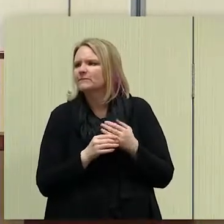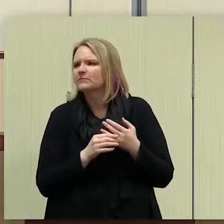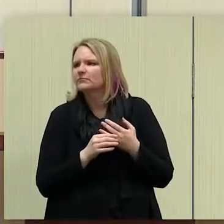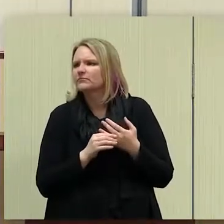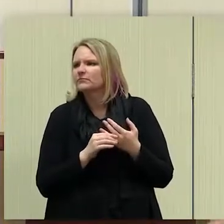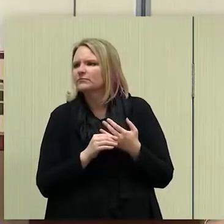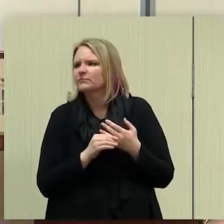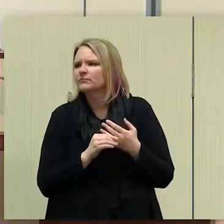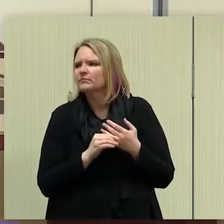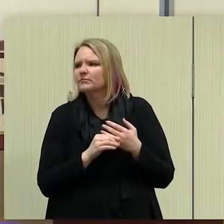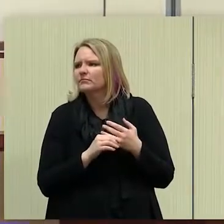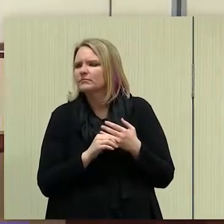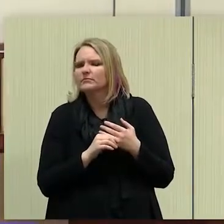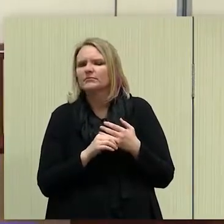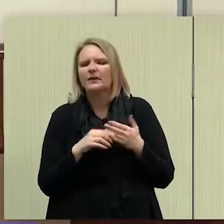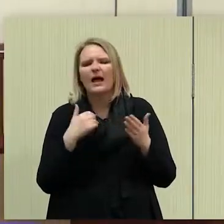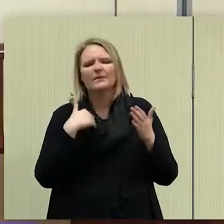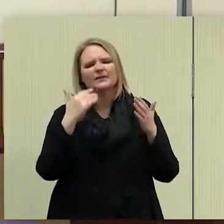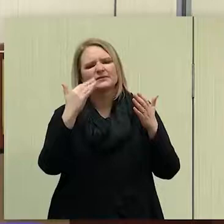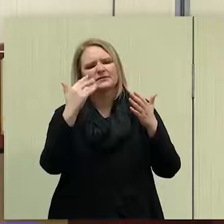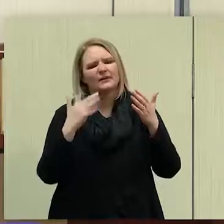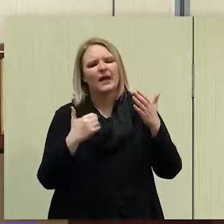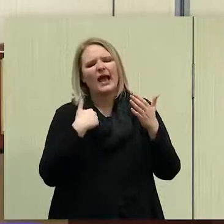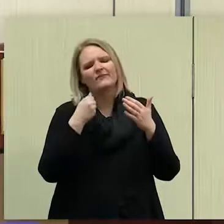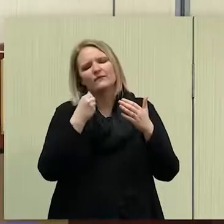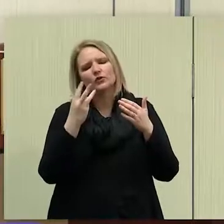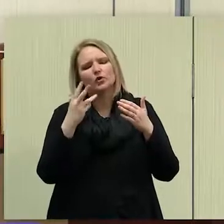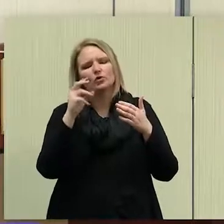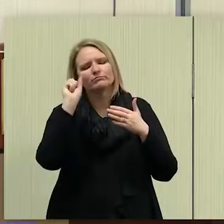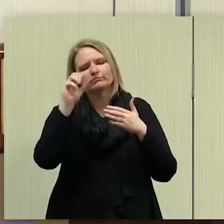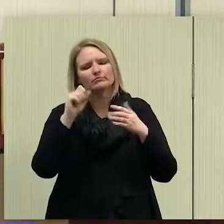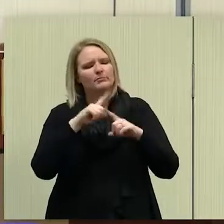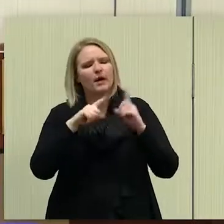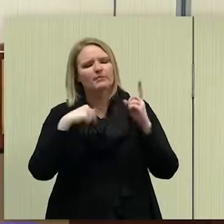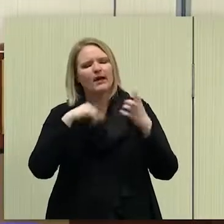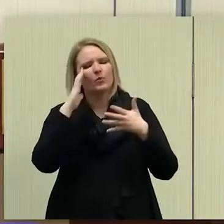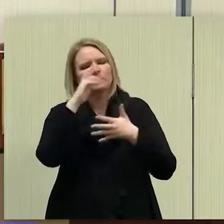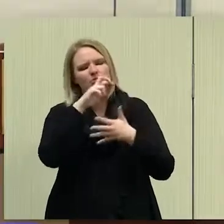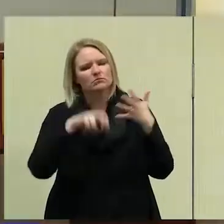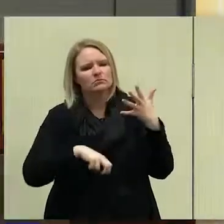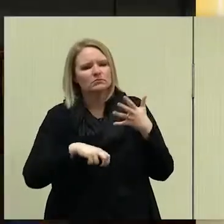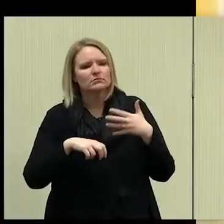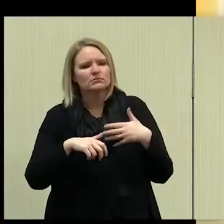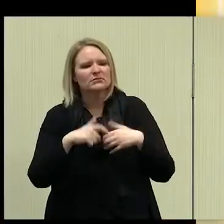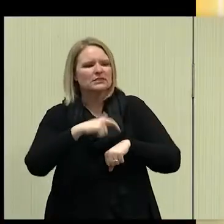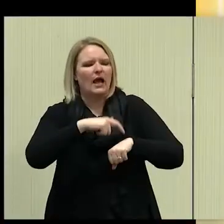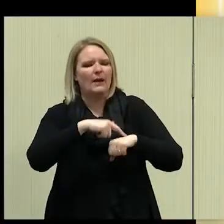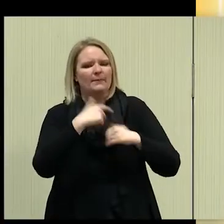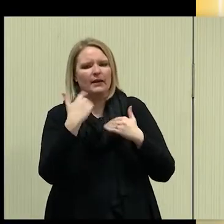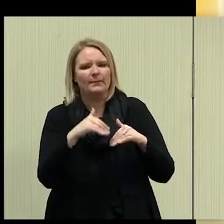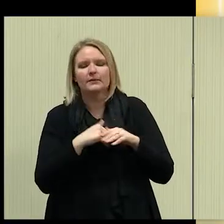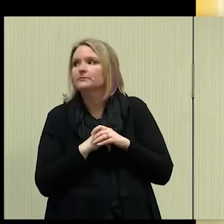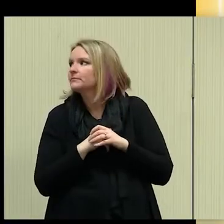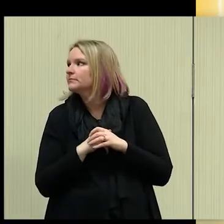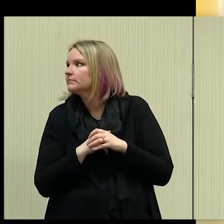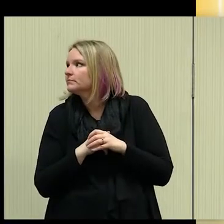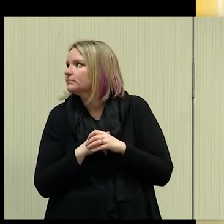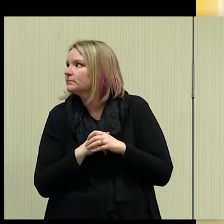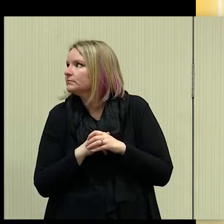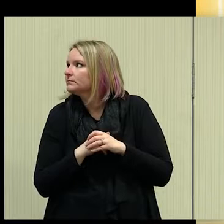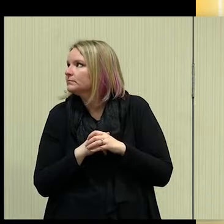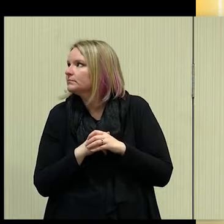Okay. I'm going to skip through. I had a couple of those, but I'm going to skip through those just in the interest of time. So kind of, you